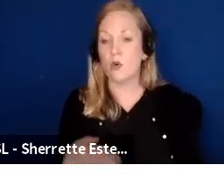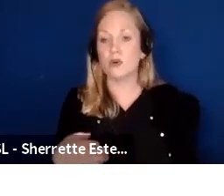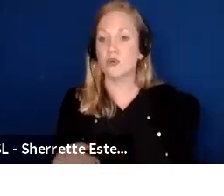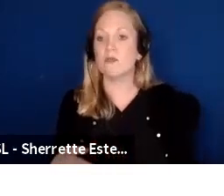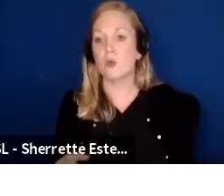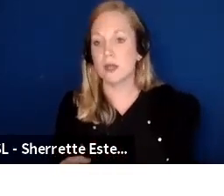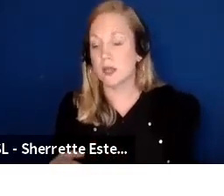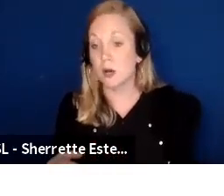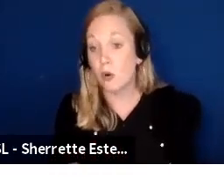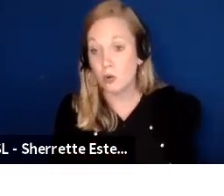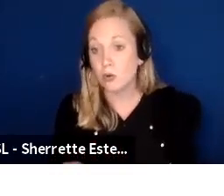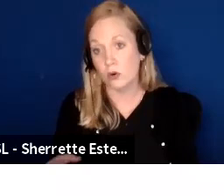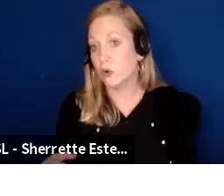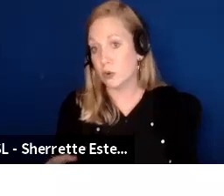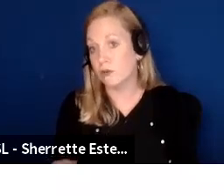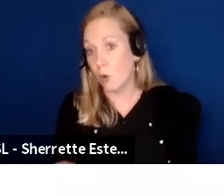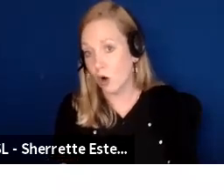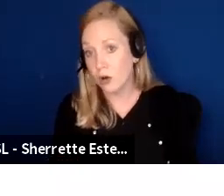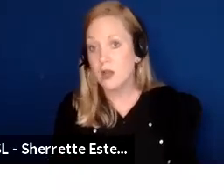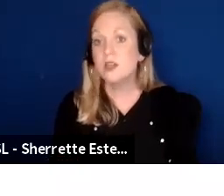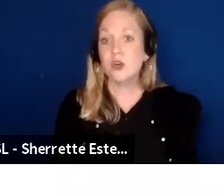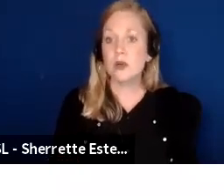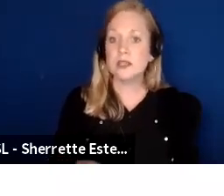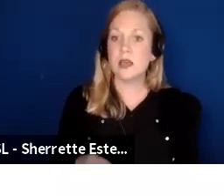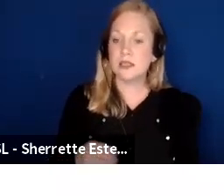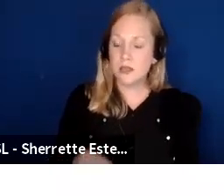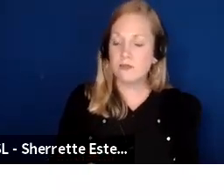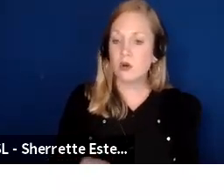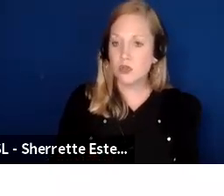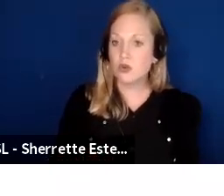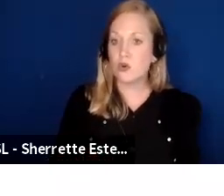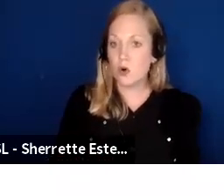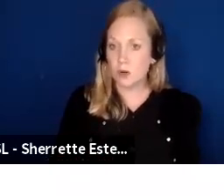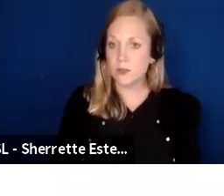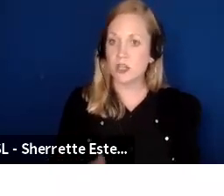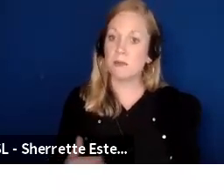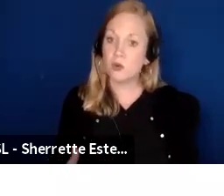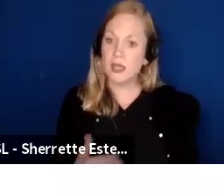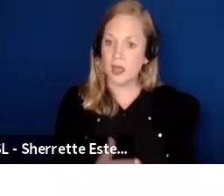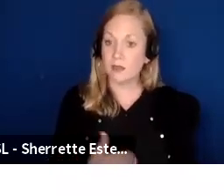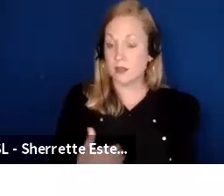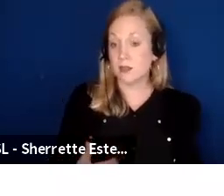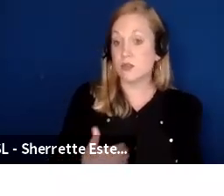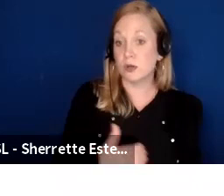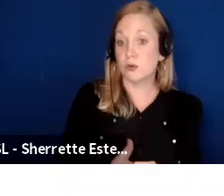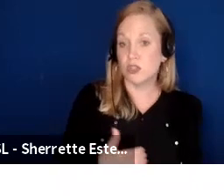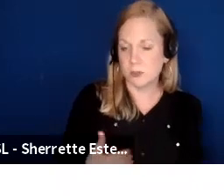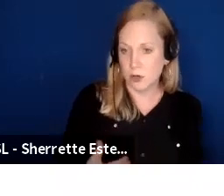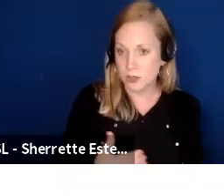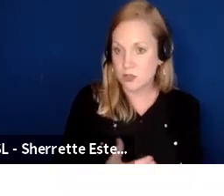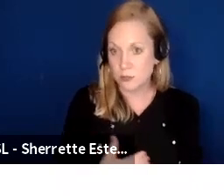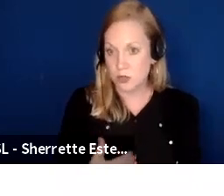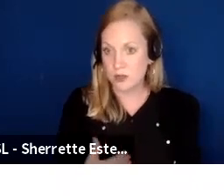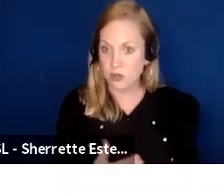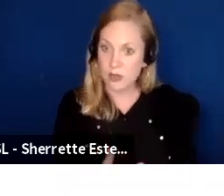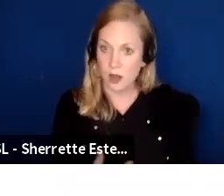something or to avoid hitting a pole or a corner of a wall. So it's a deaf culture norm to communicate that sensory reach